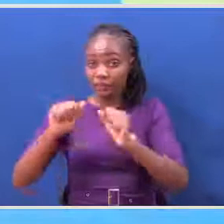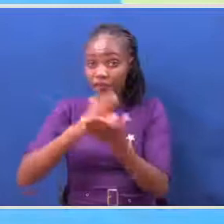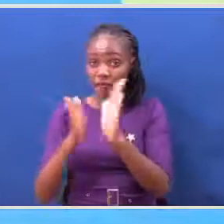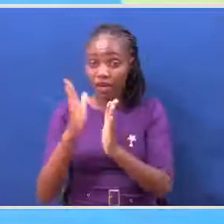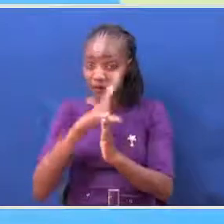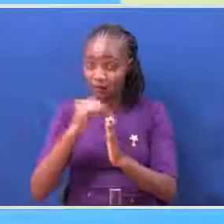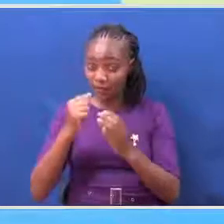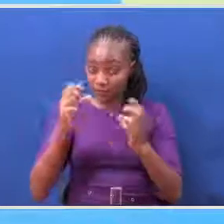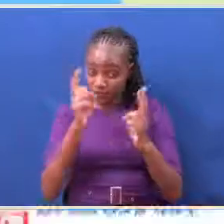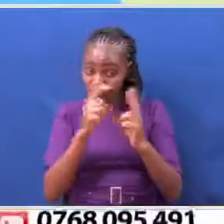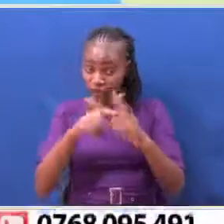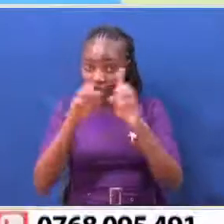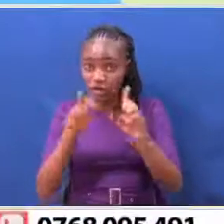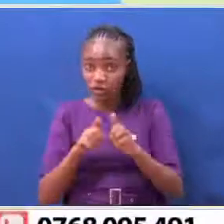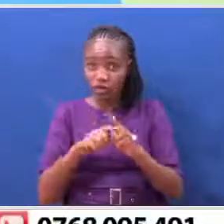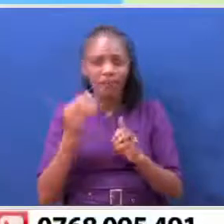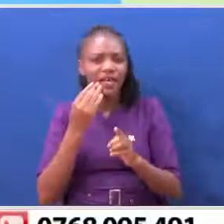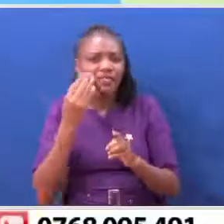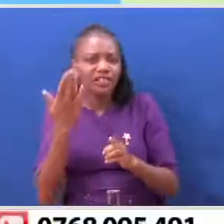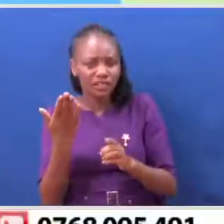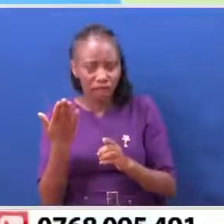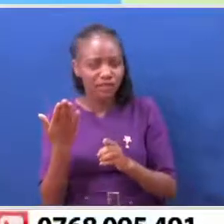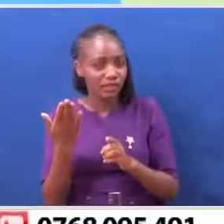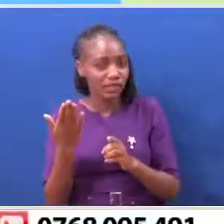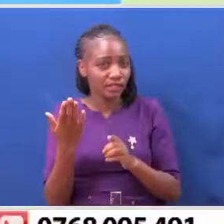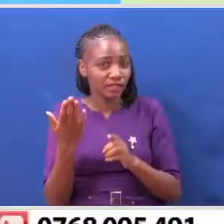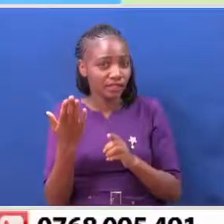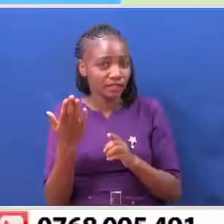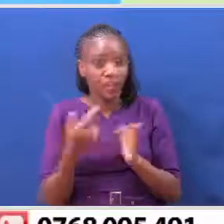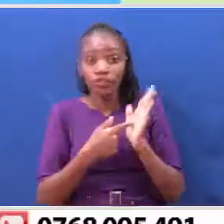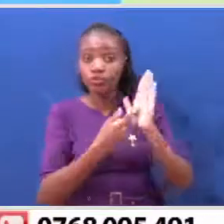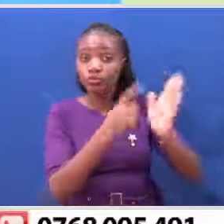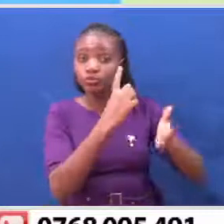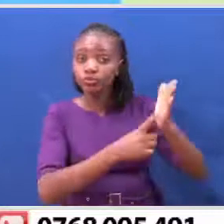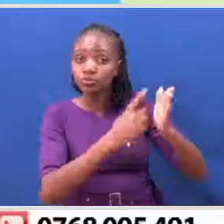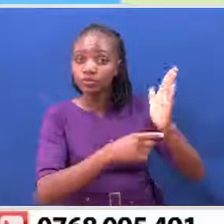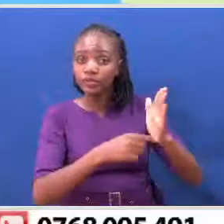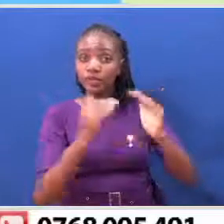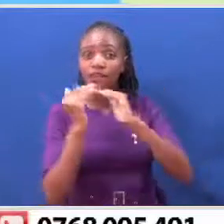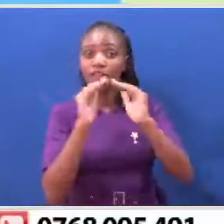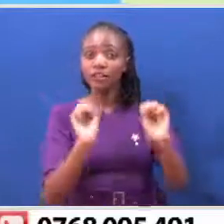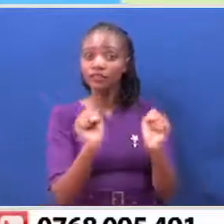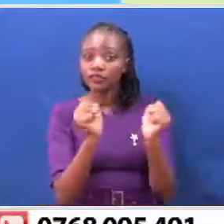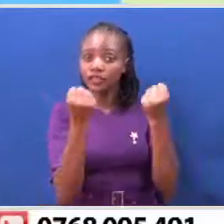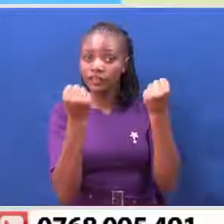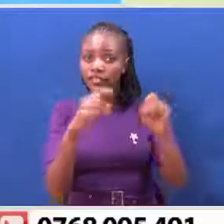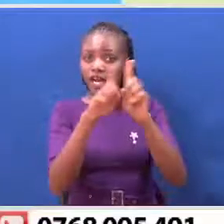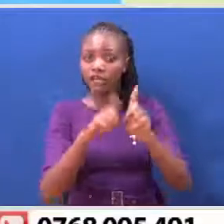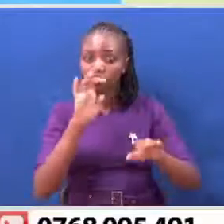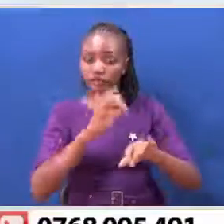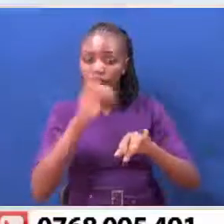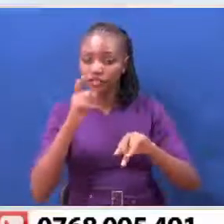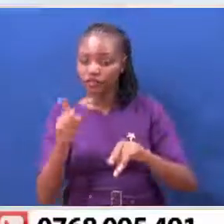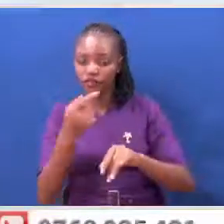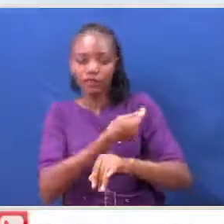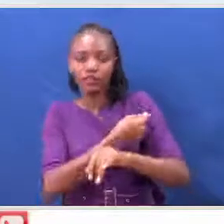tested, the interim results do indicate the level of safety and effectiveness of